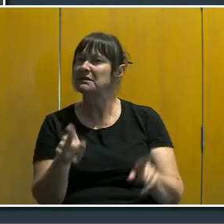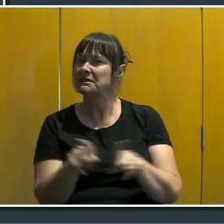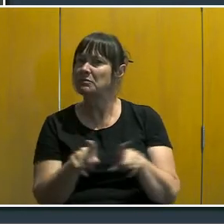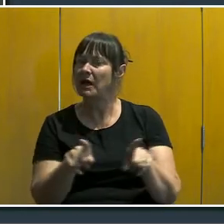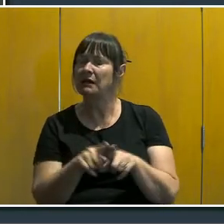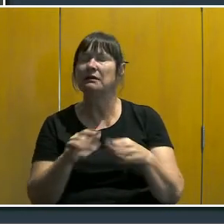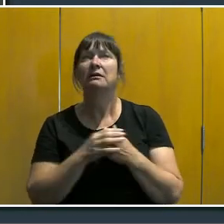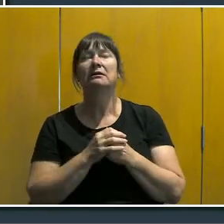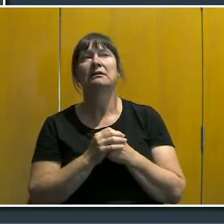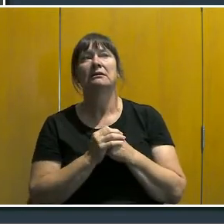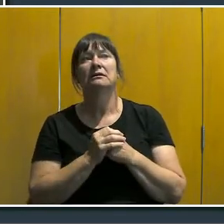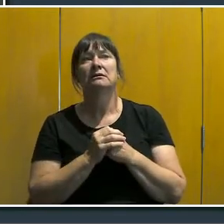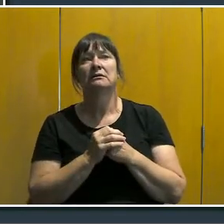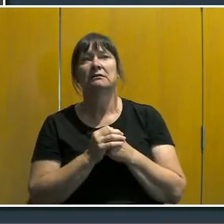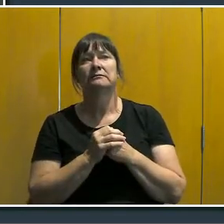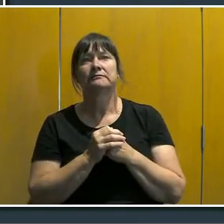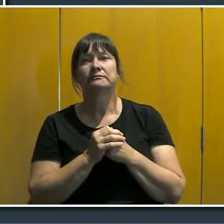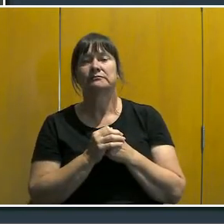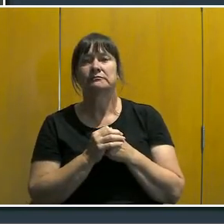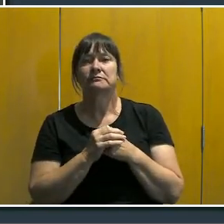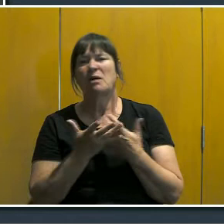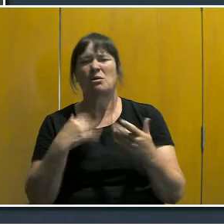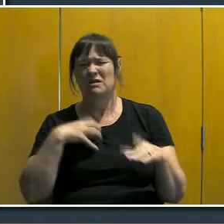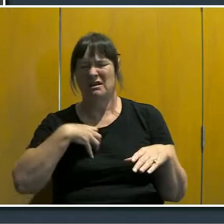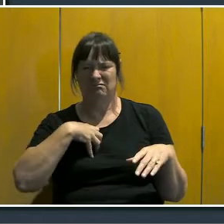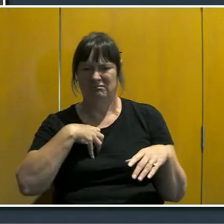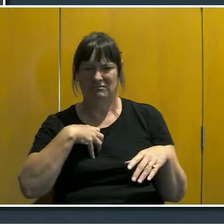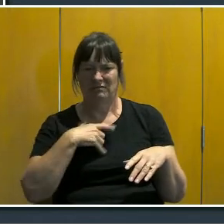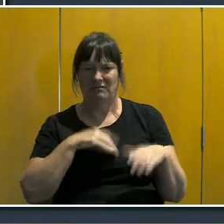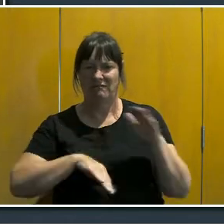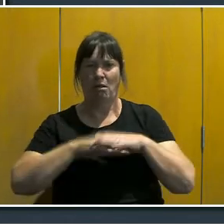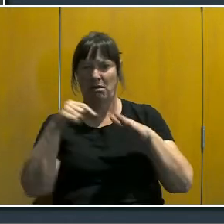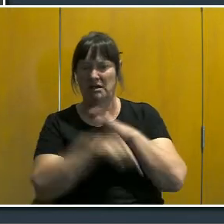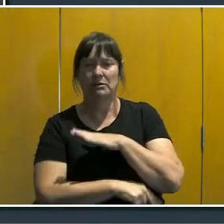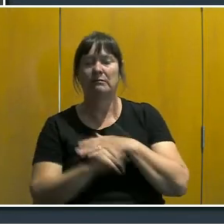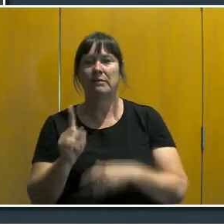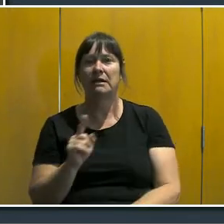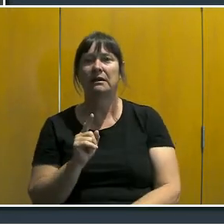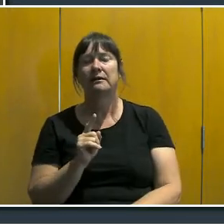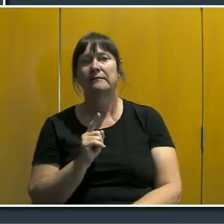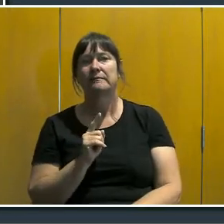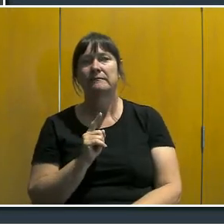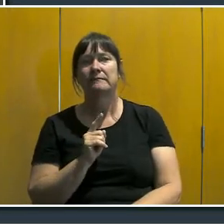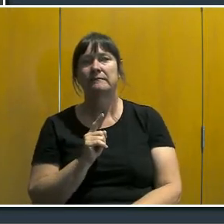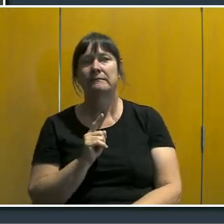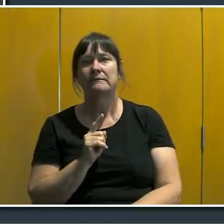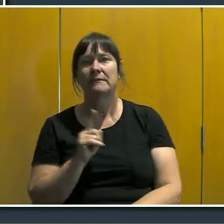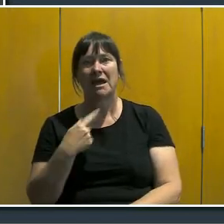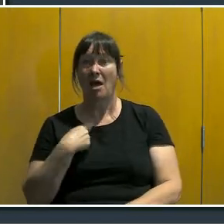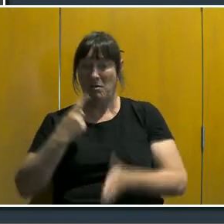accurate this is because I quite frankly haven't looked into it, but are we being